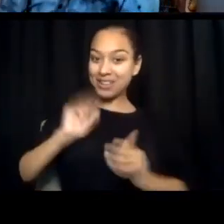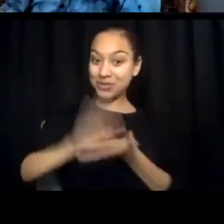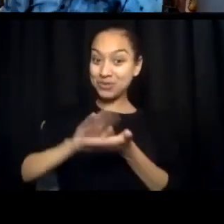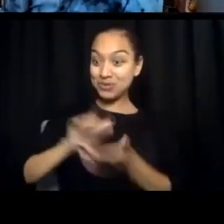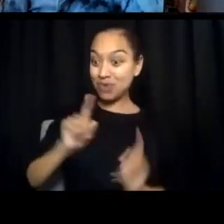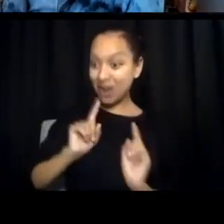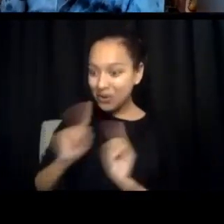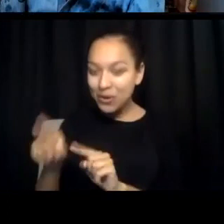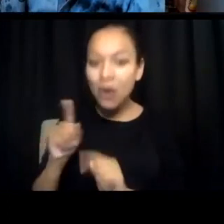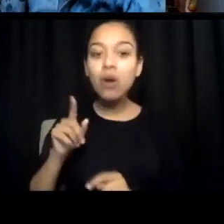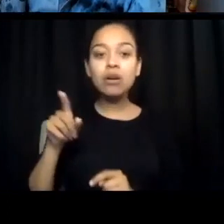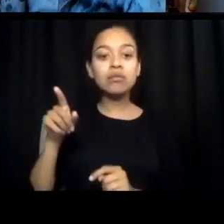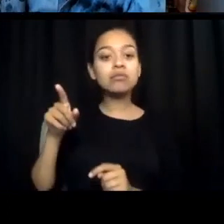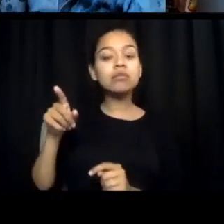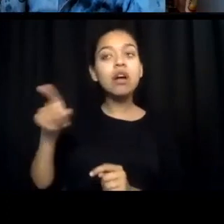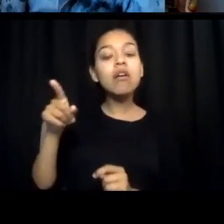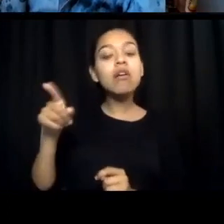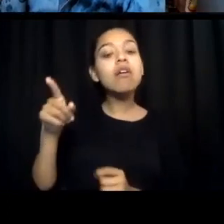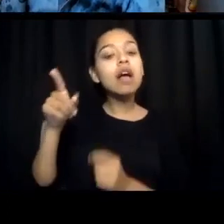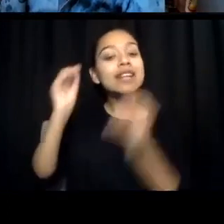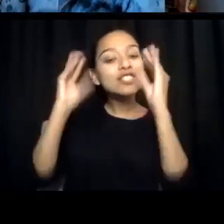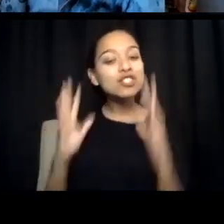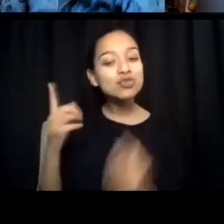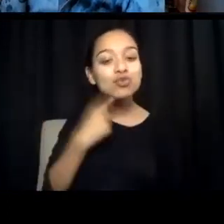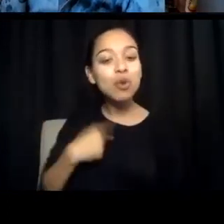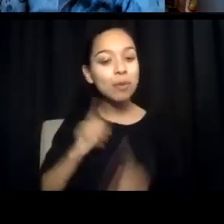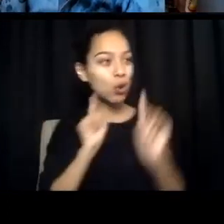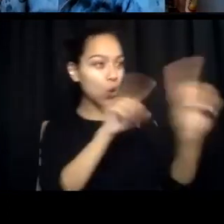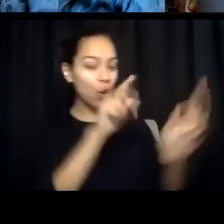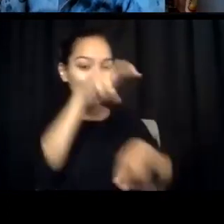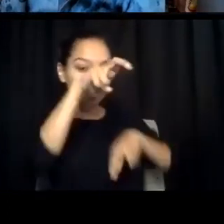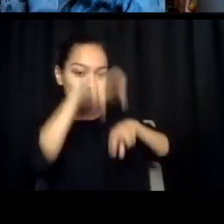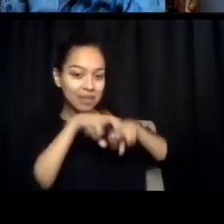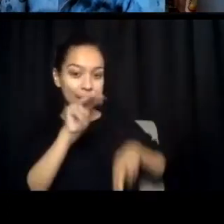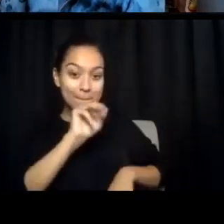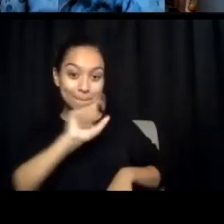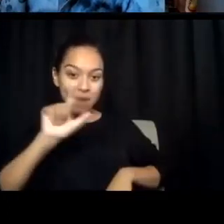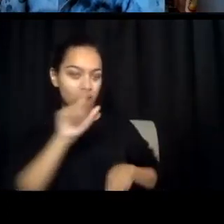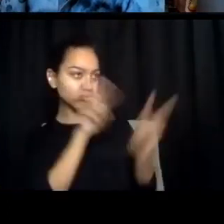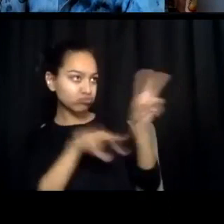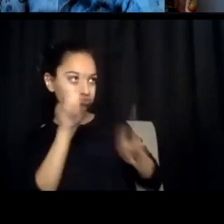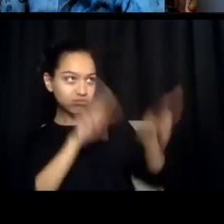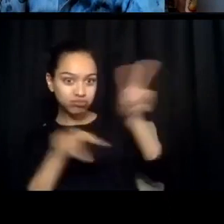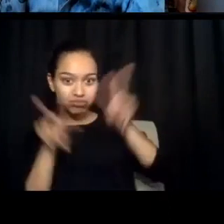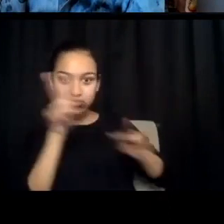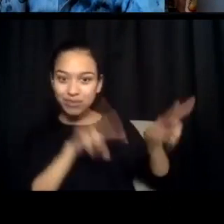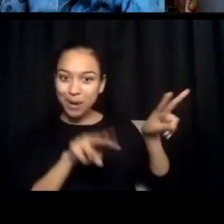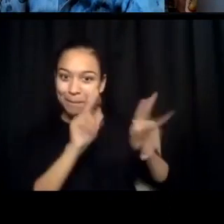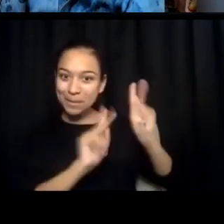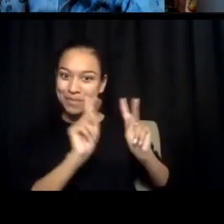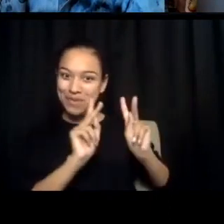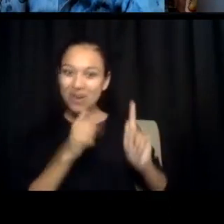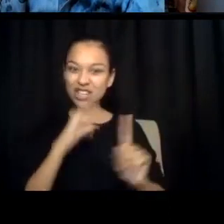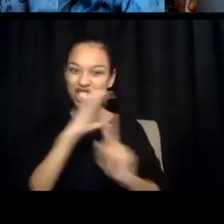go, and they said, go sit in a mall and watch people, observe. So I've always been an observer and an